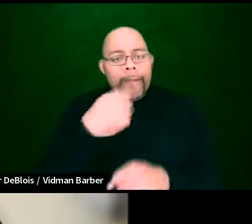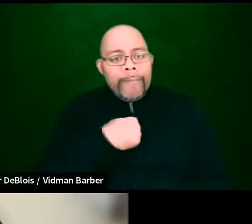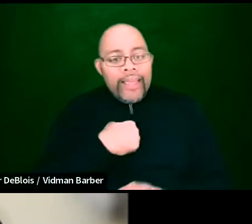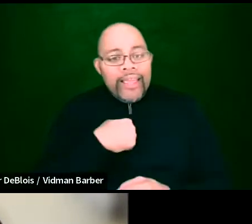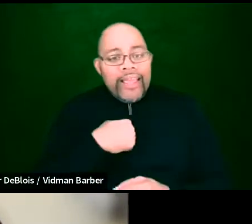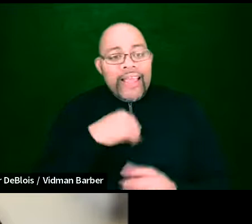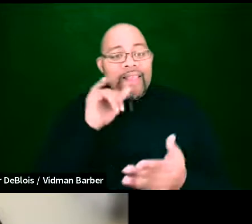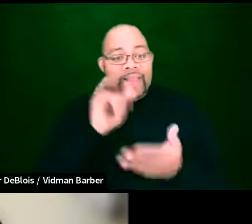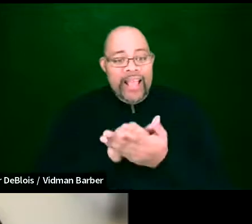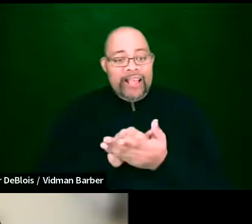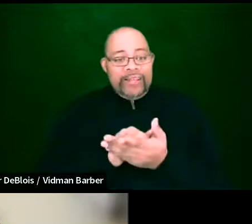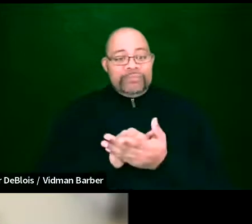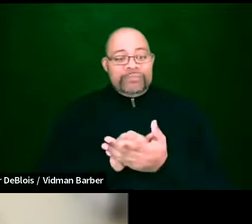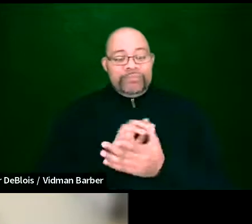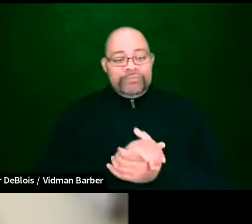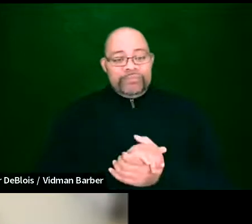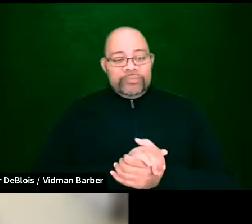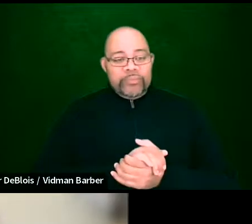way that